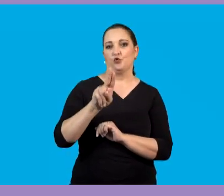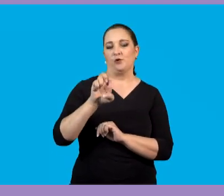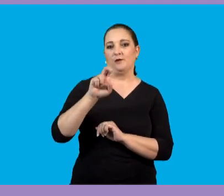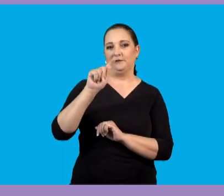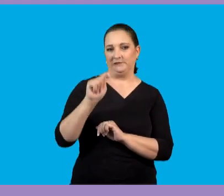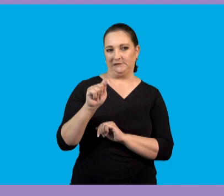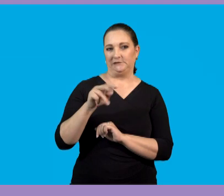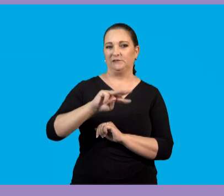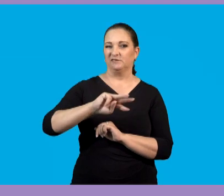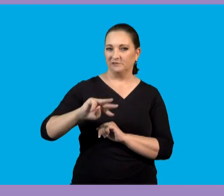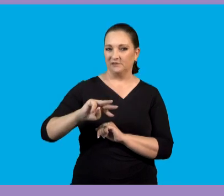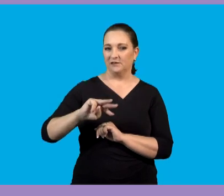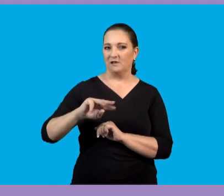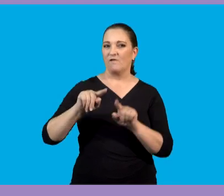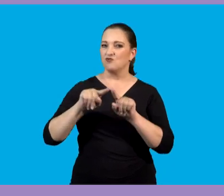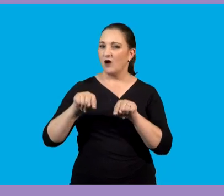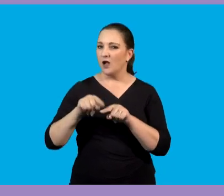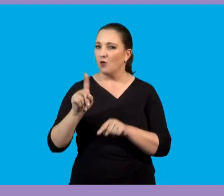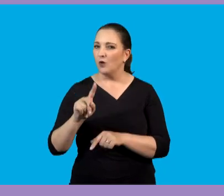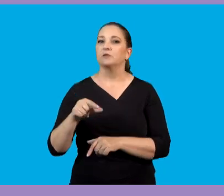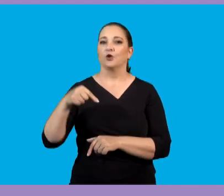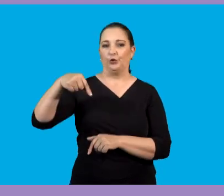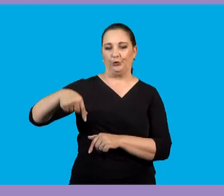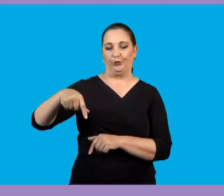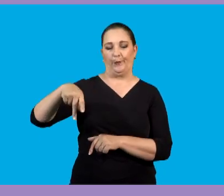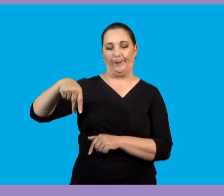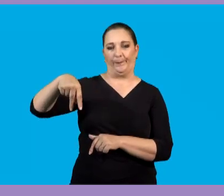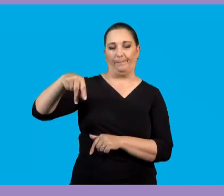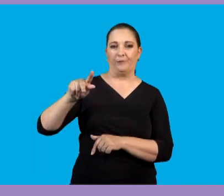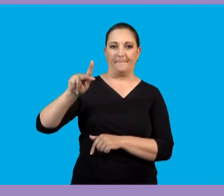to triangle QPR.